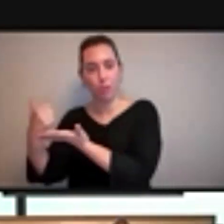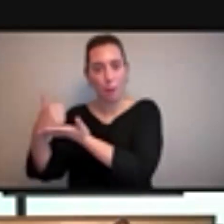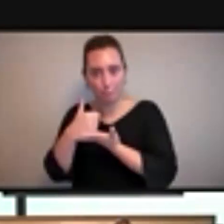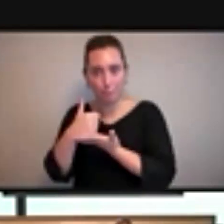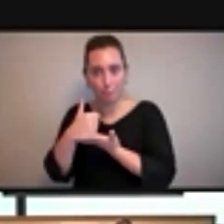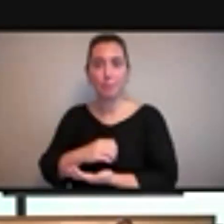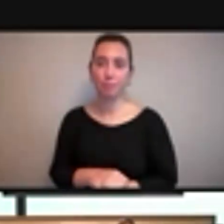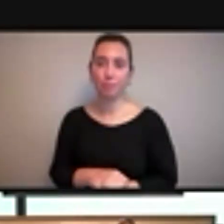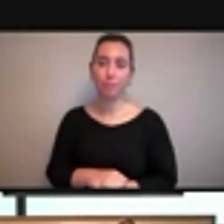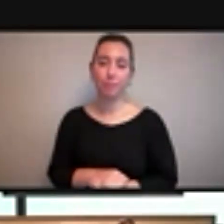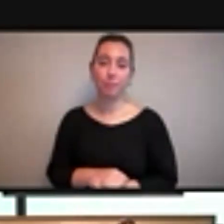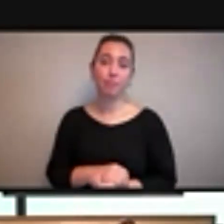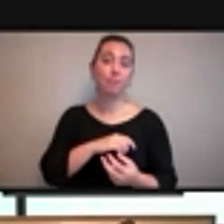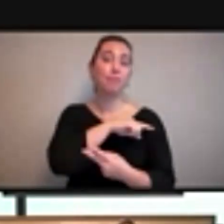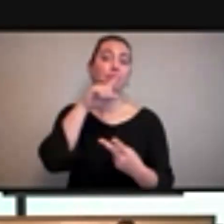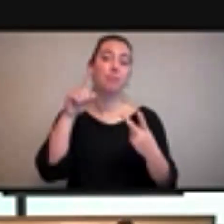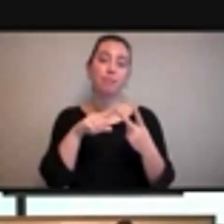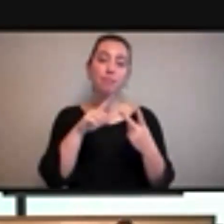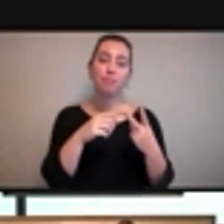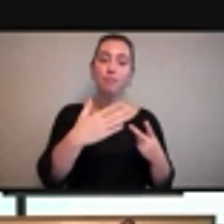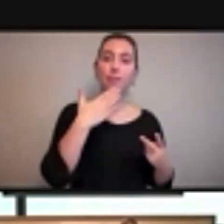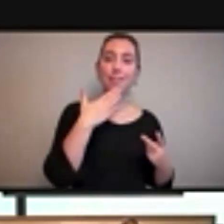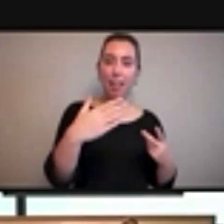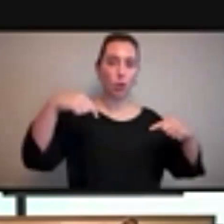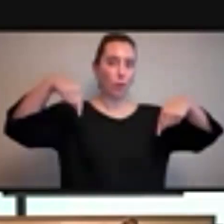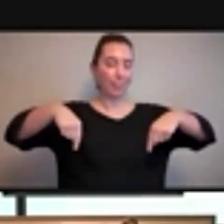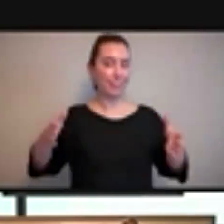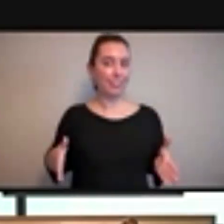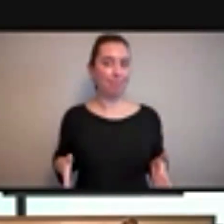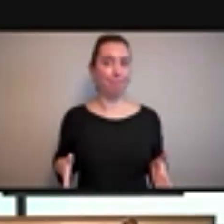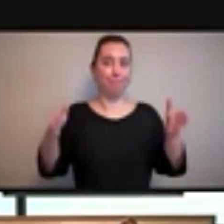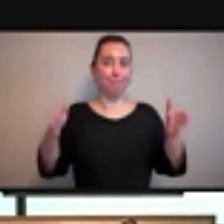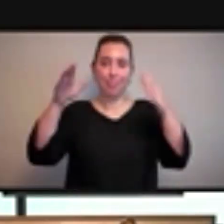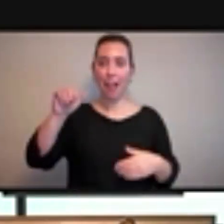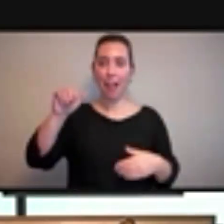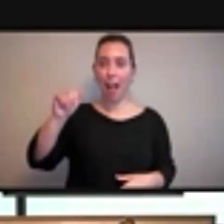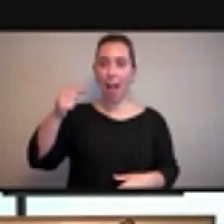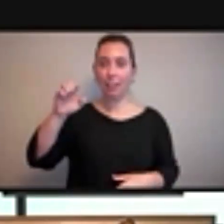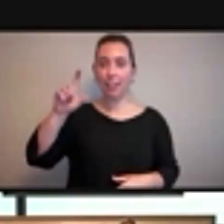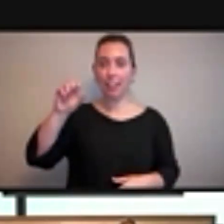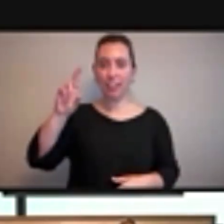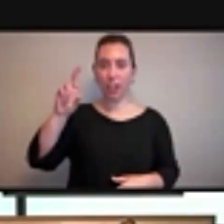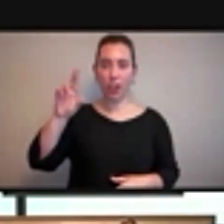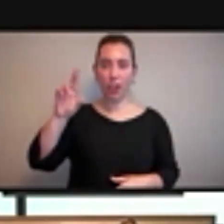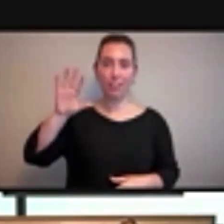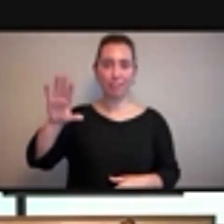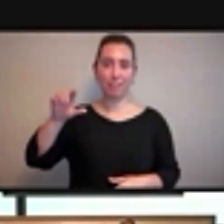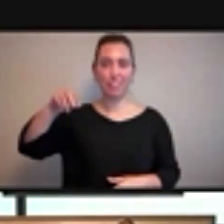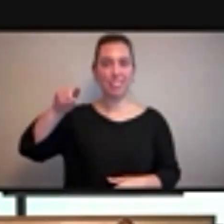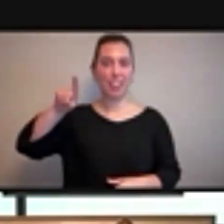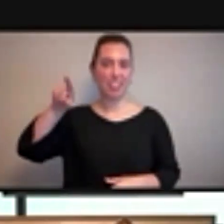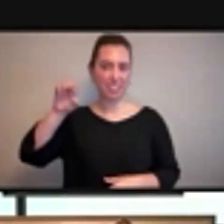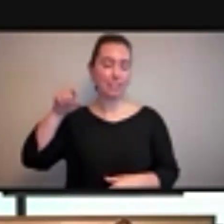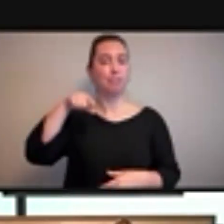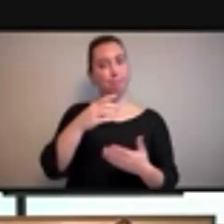We also want to thank Atelier 15, the venue where we are, the most charming place we have found ever. And this is why we